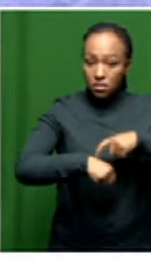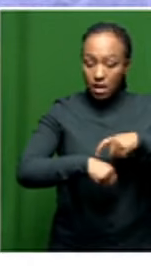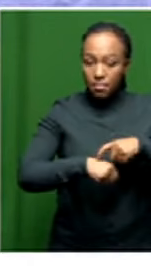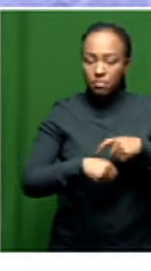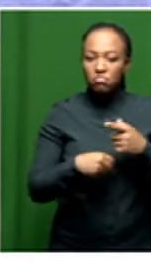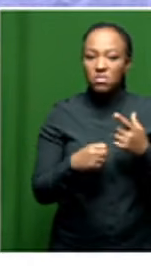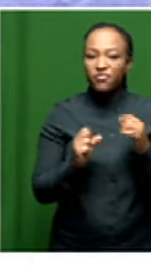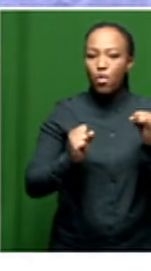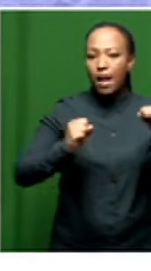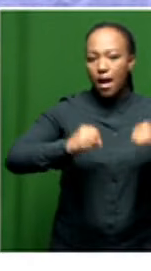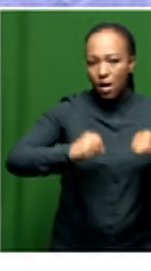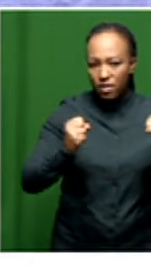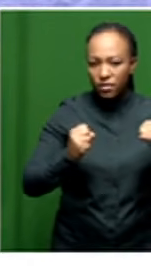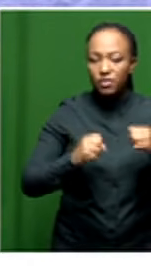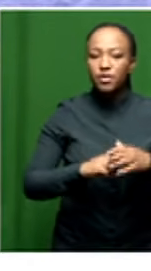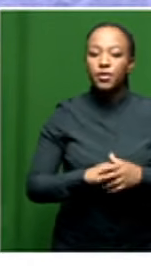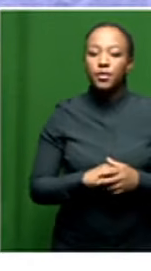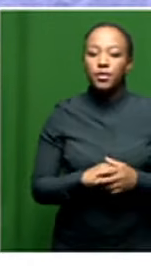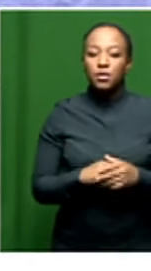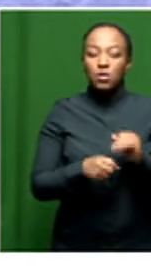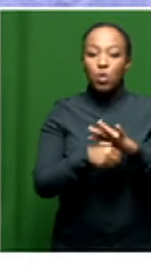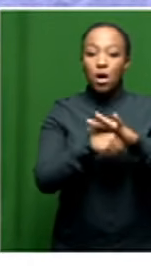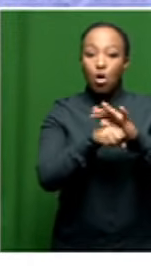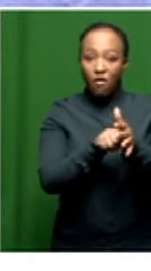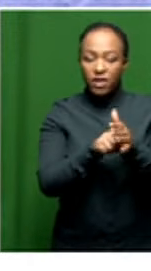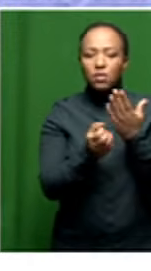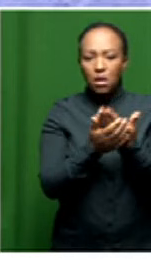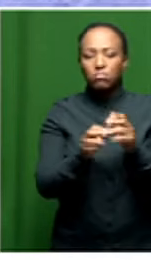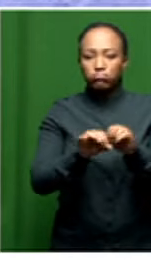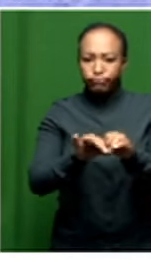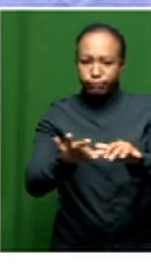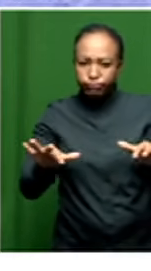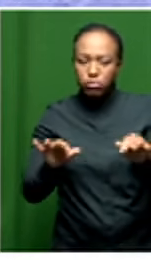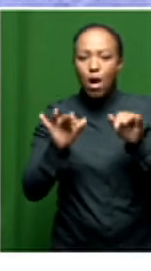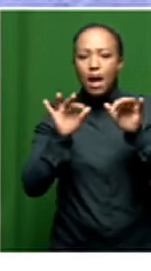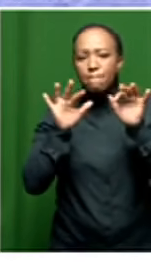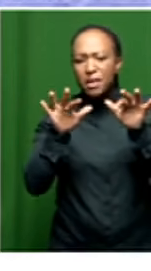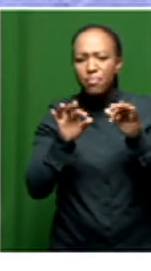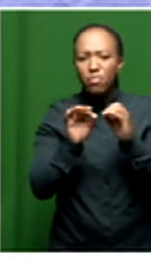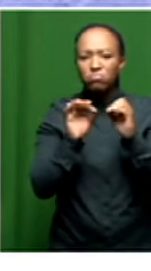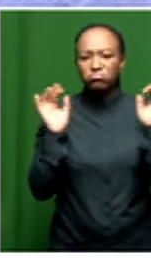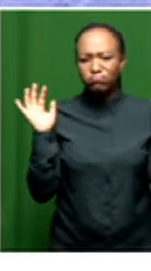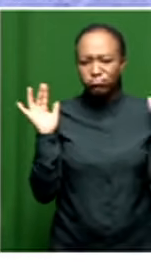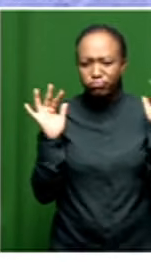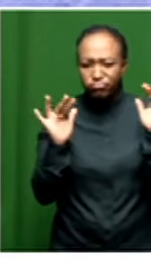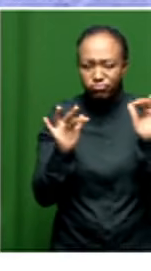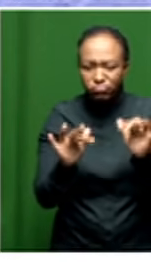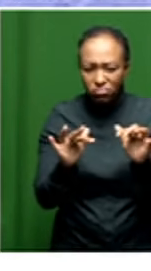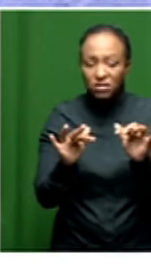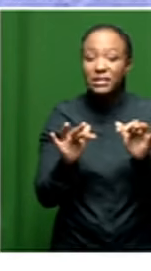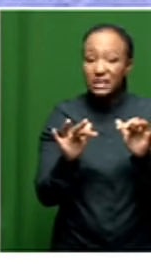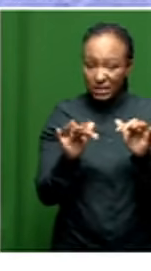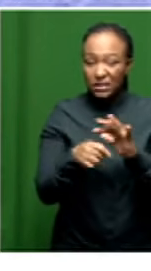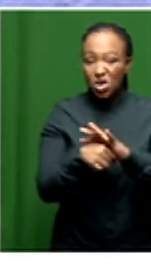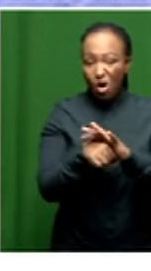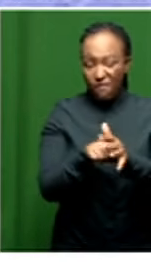we allow for a situation where COVID can spread, for example, when people come together, gatherings, etc., it can